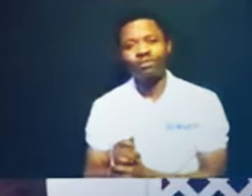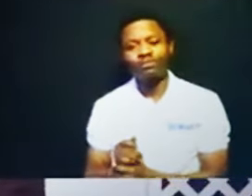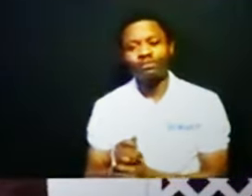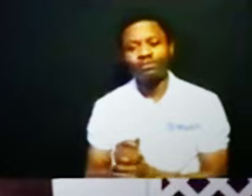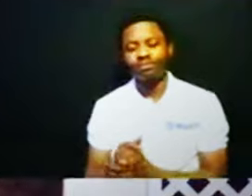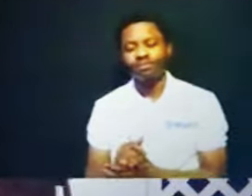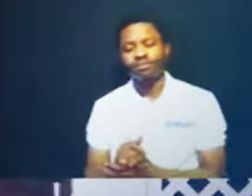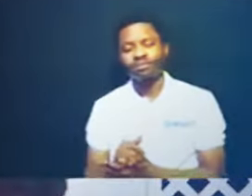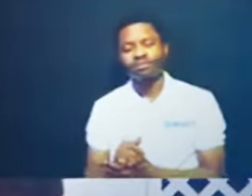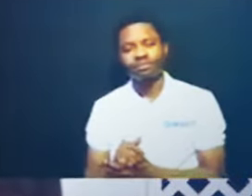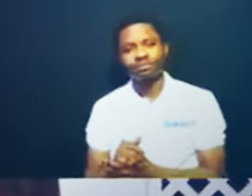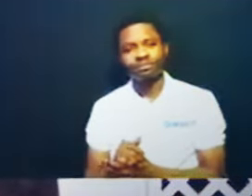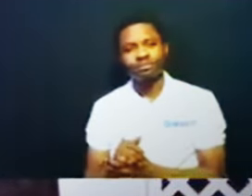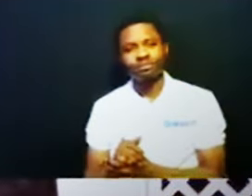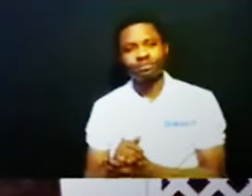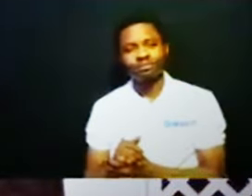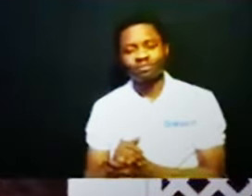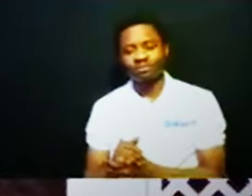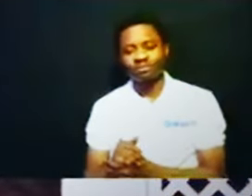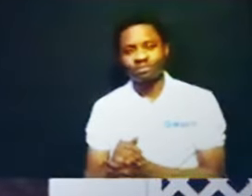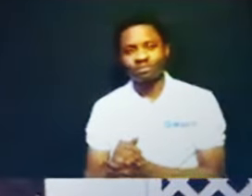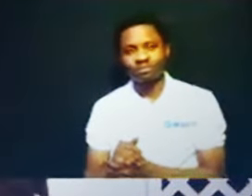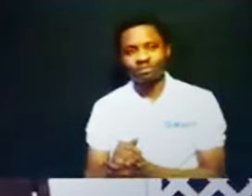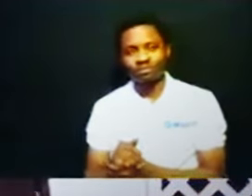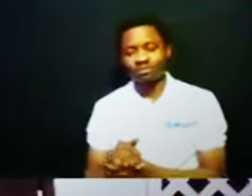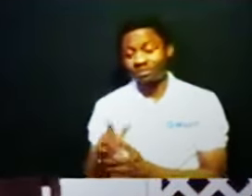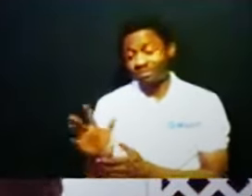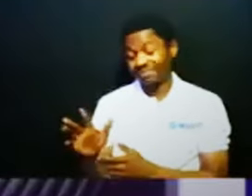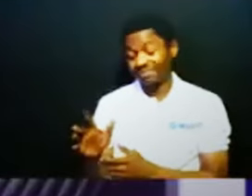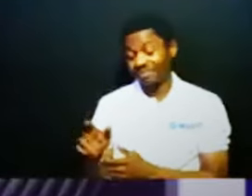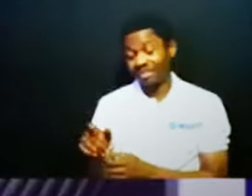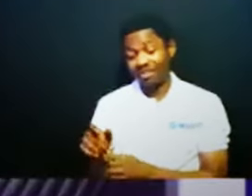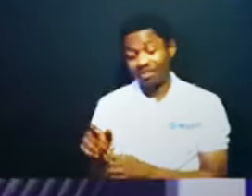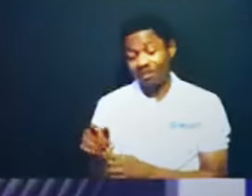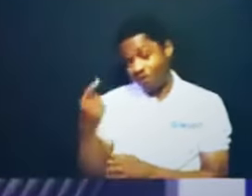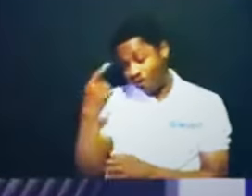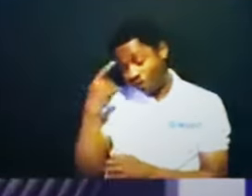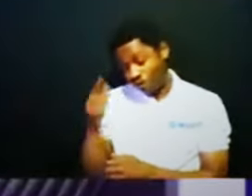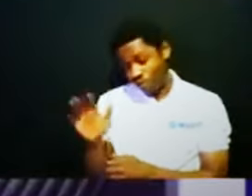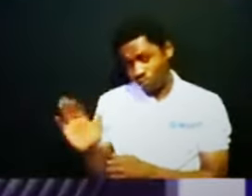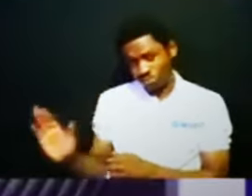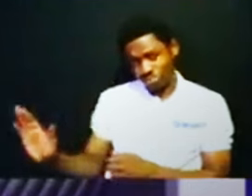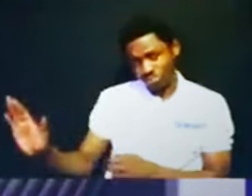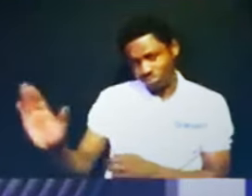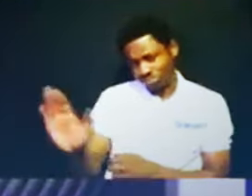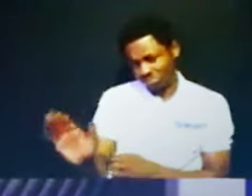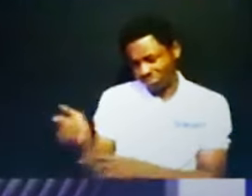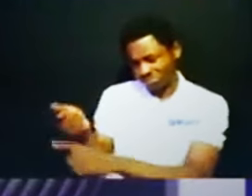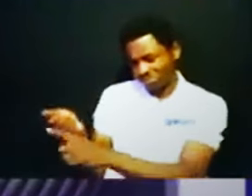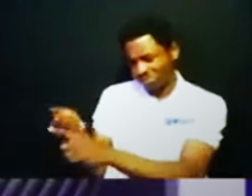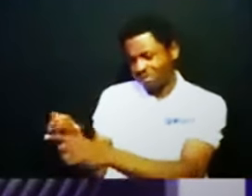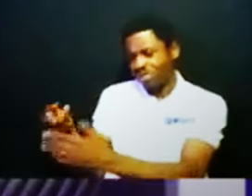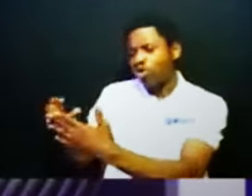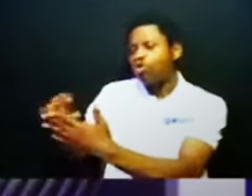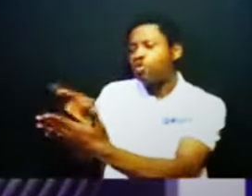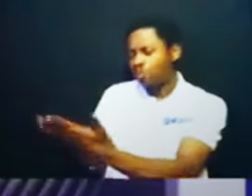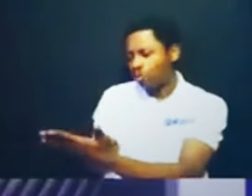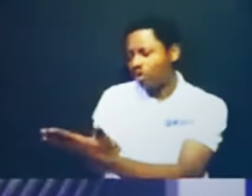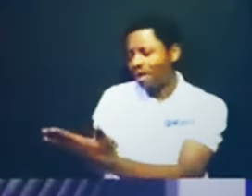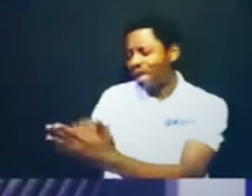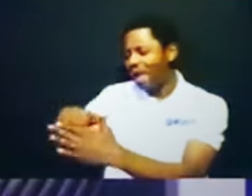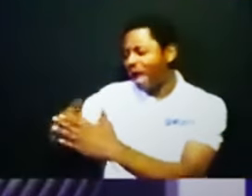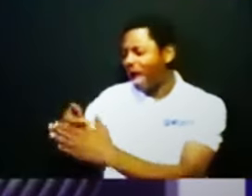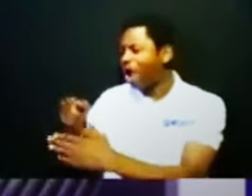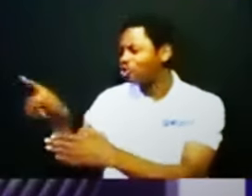four, and a judicial what Thessalonica no em. For they themselves report what kind of reception you gave them.